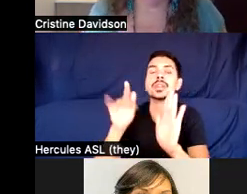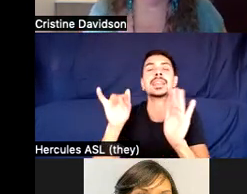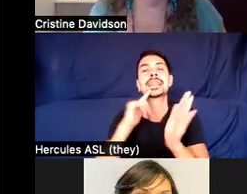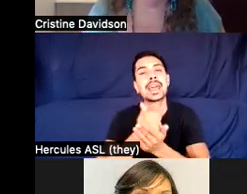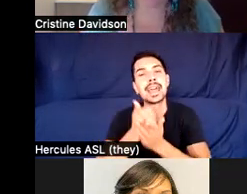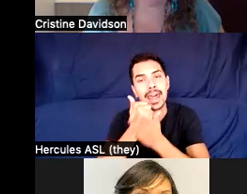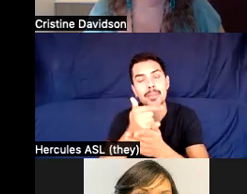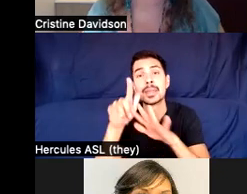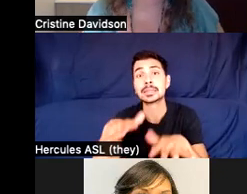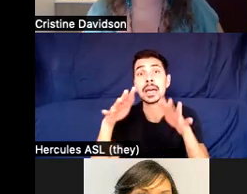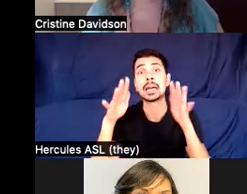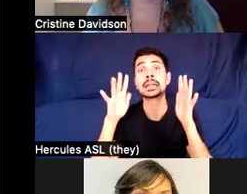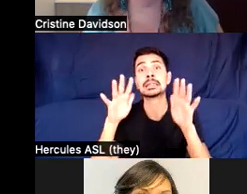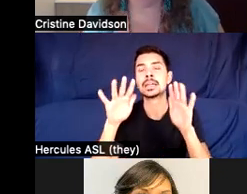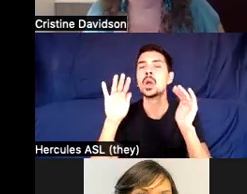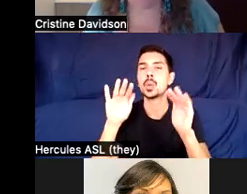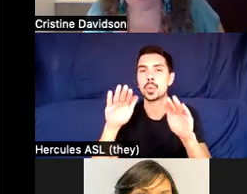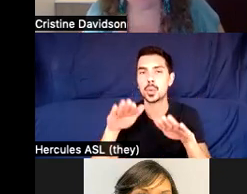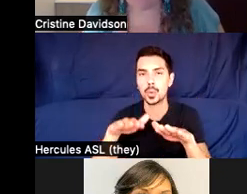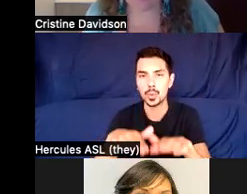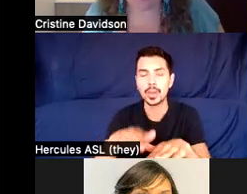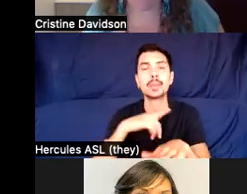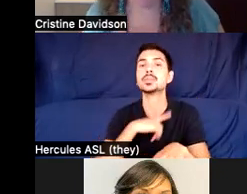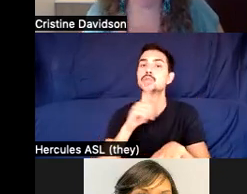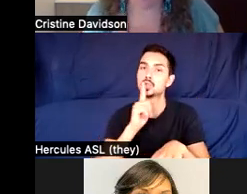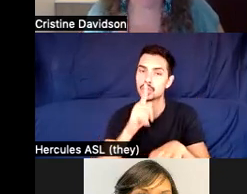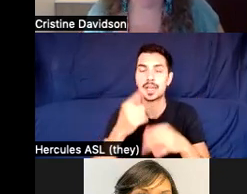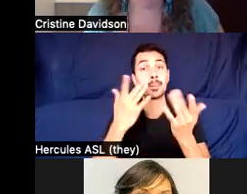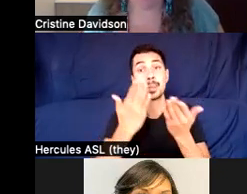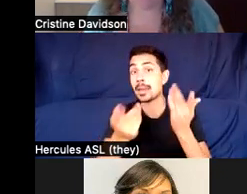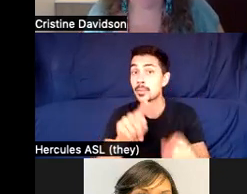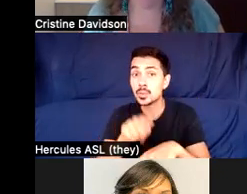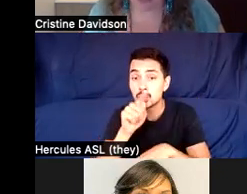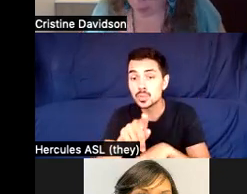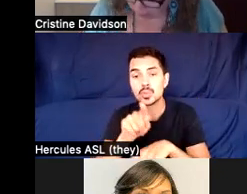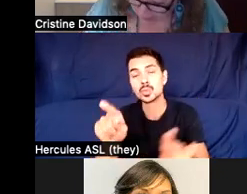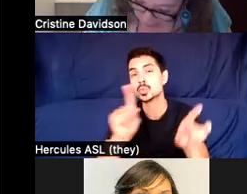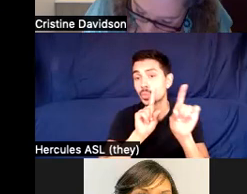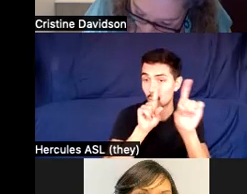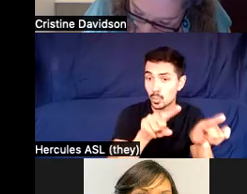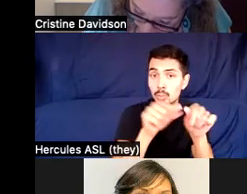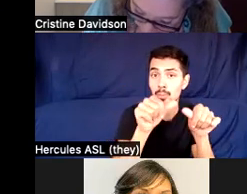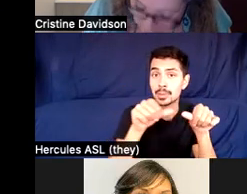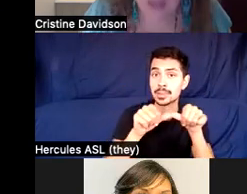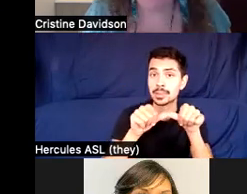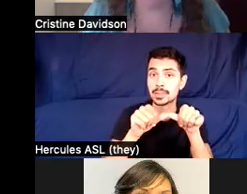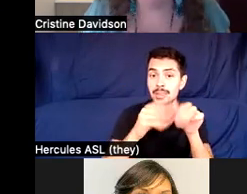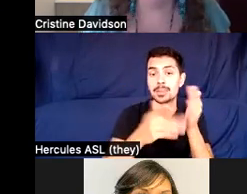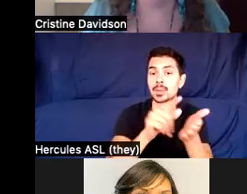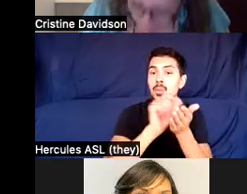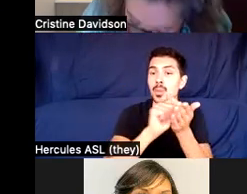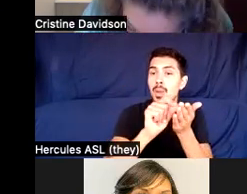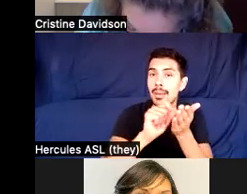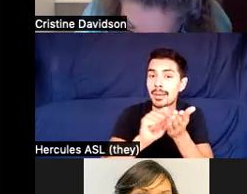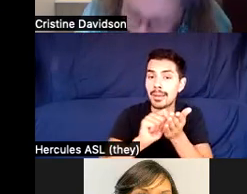in a person. Because as you know, and I'm sure it's happened to you, you've gone someplace and all of a sudden they're writing on paper like